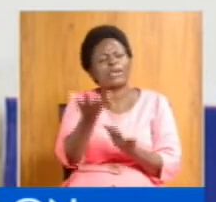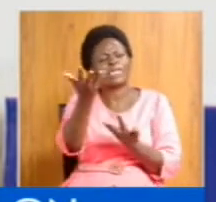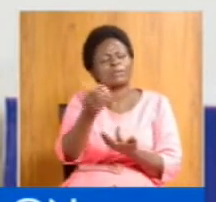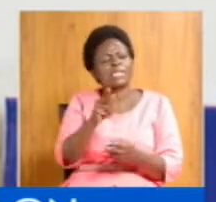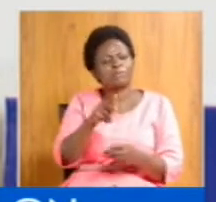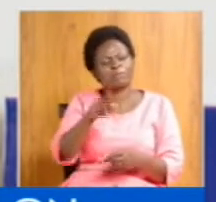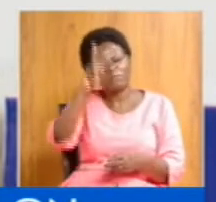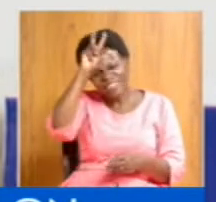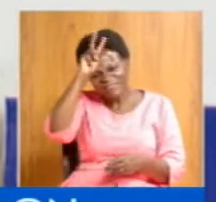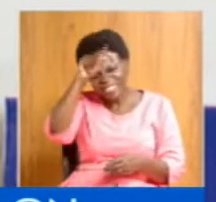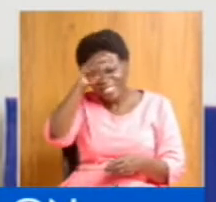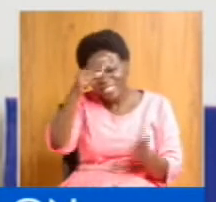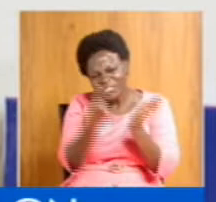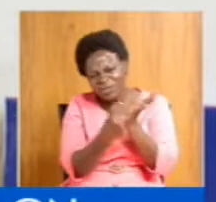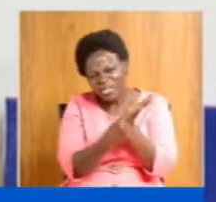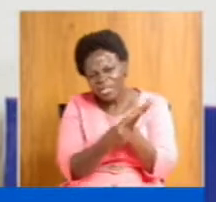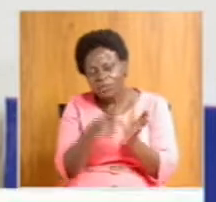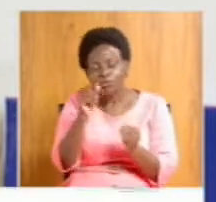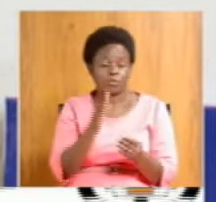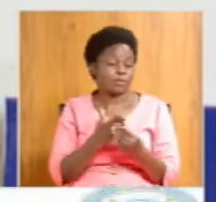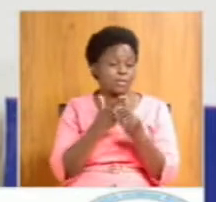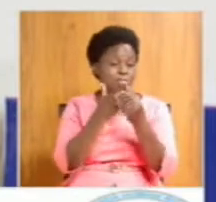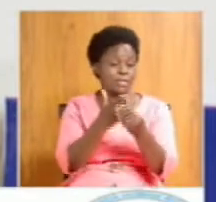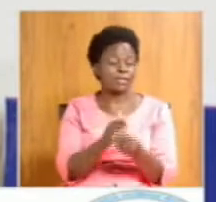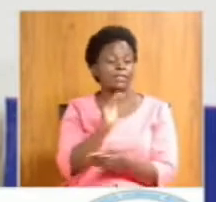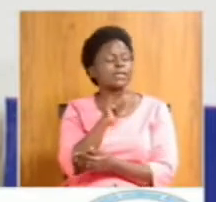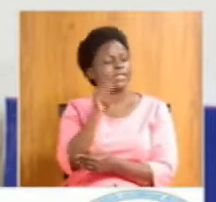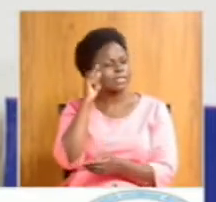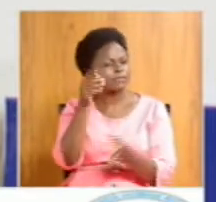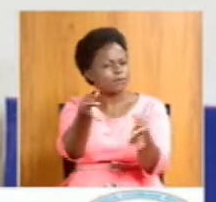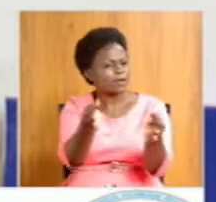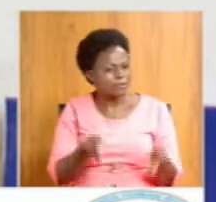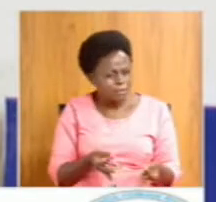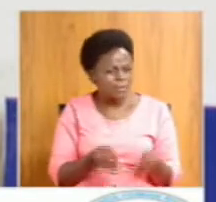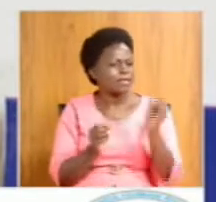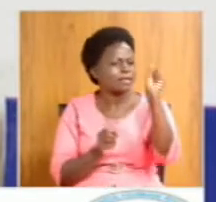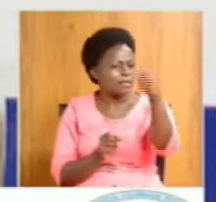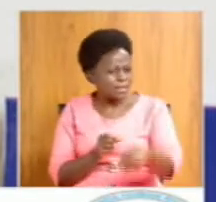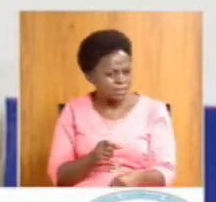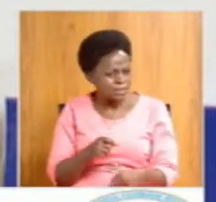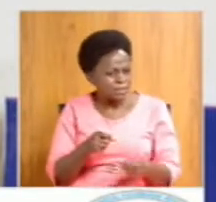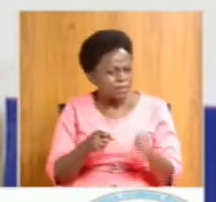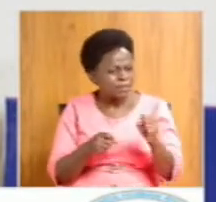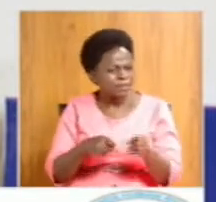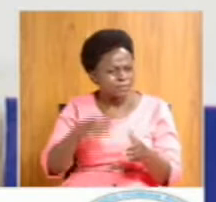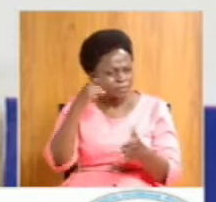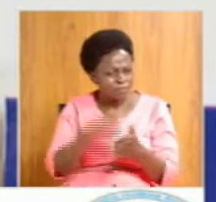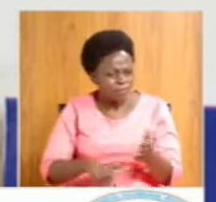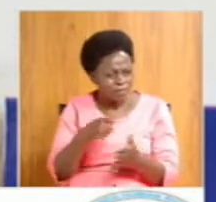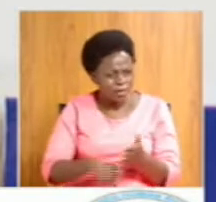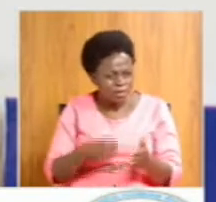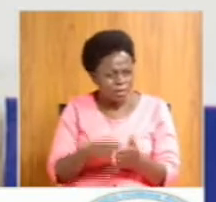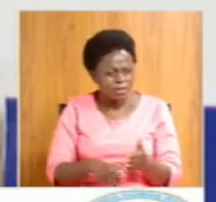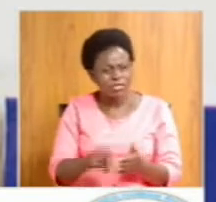people in rural Uganda to be able to go to their leaders and ask for accountability? Yes, taxes are generated.